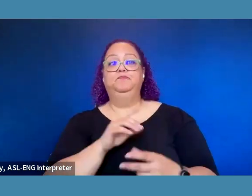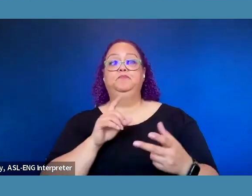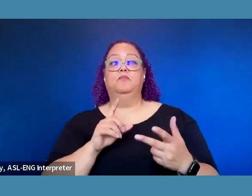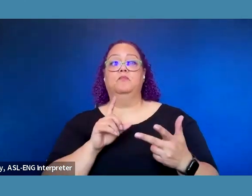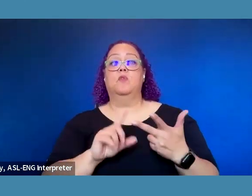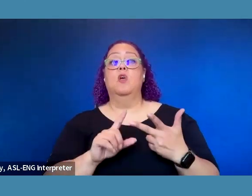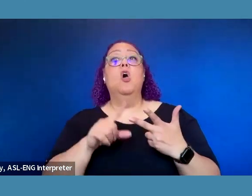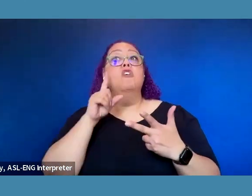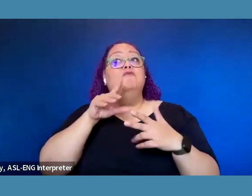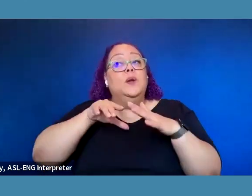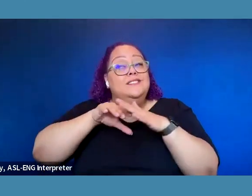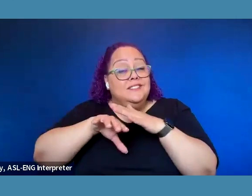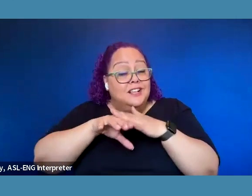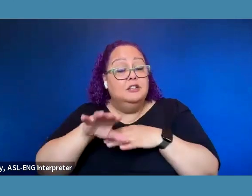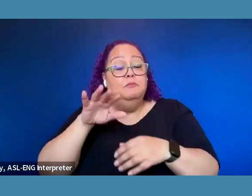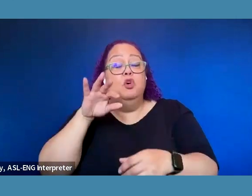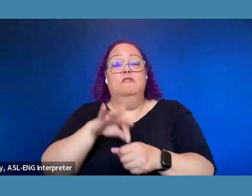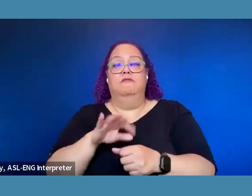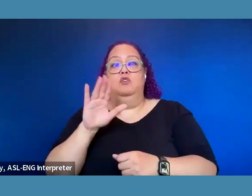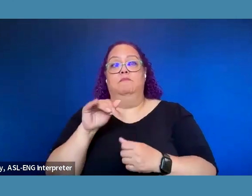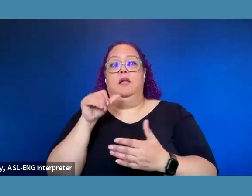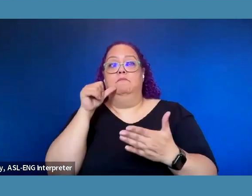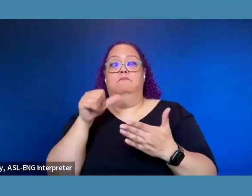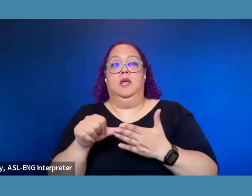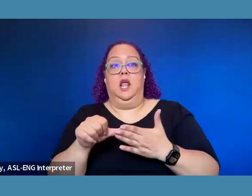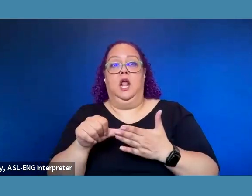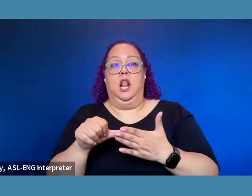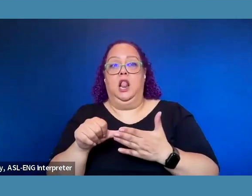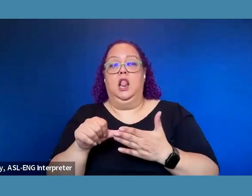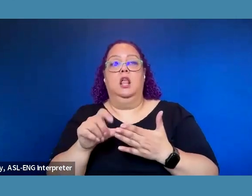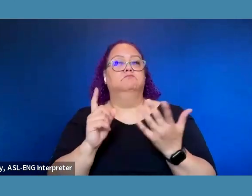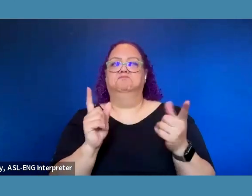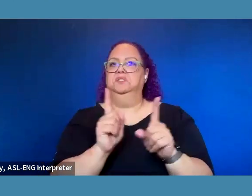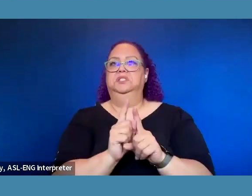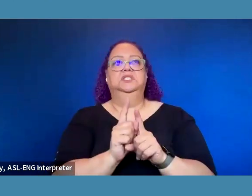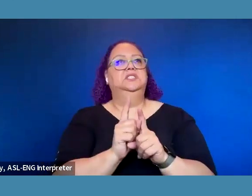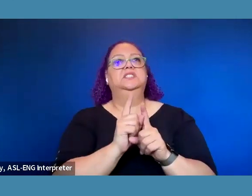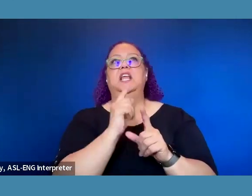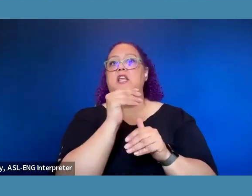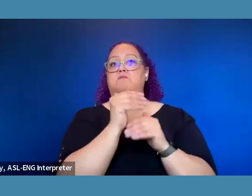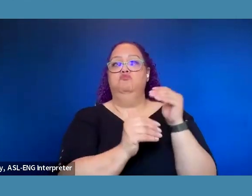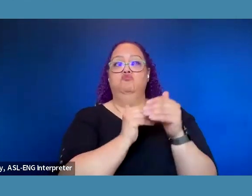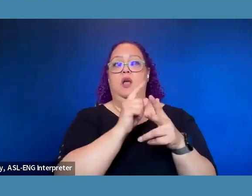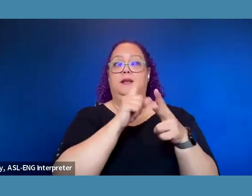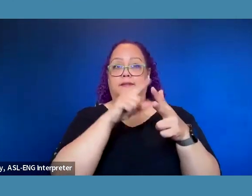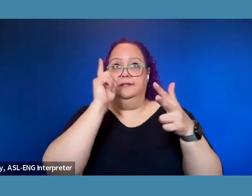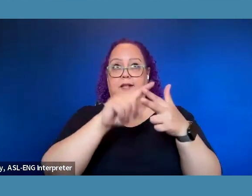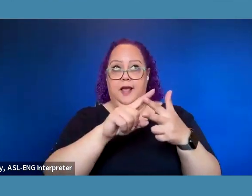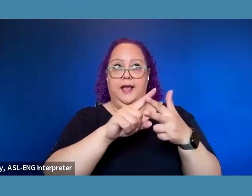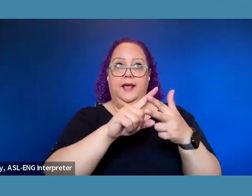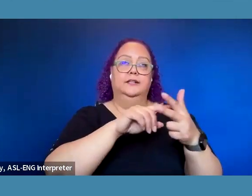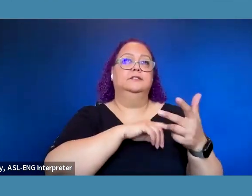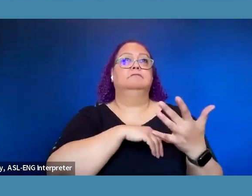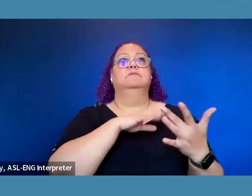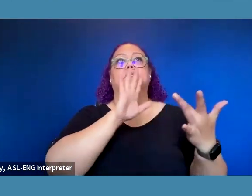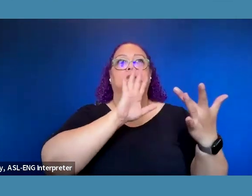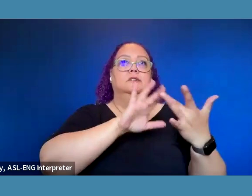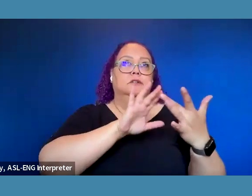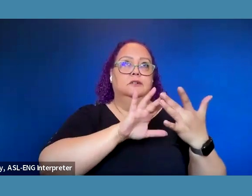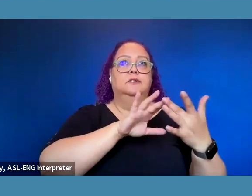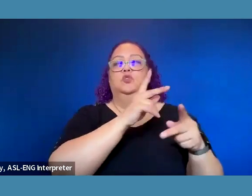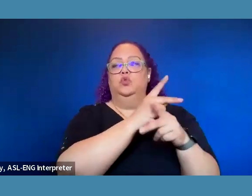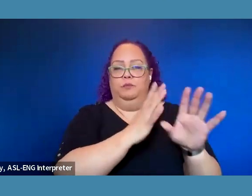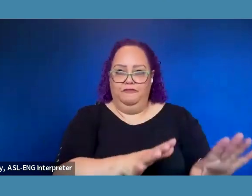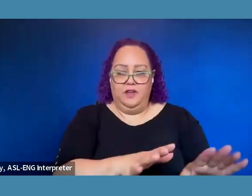so what you do is you go through the regular request process, which you can do online or in